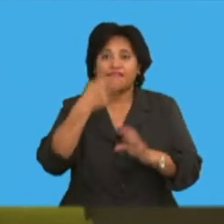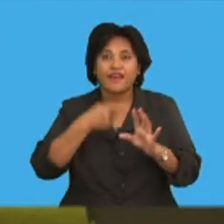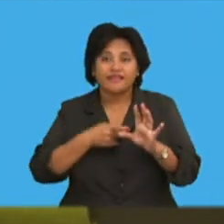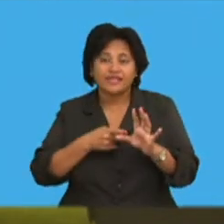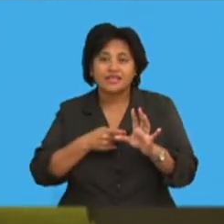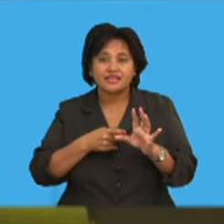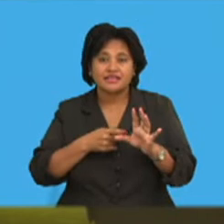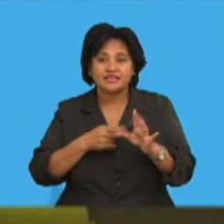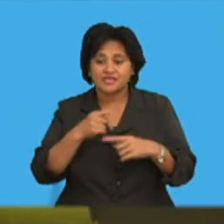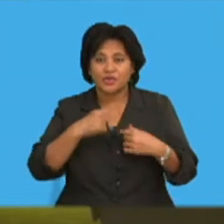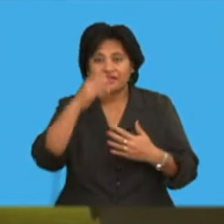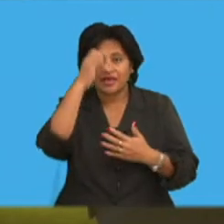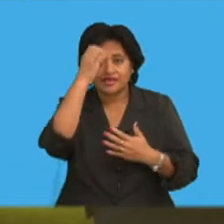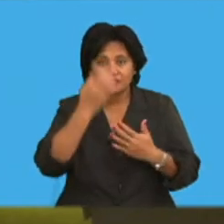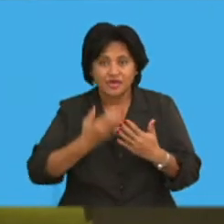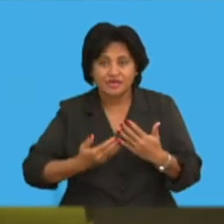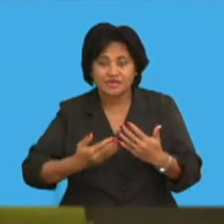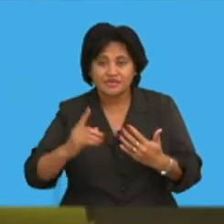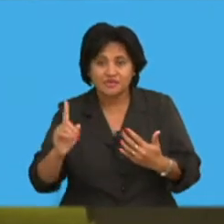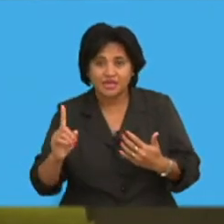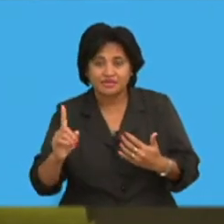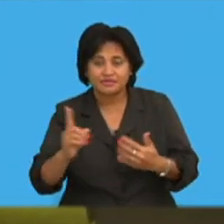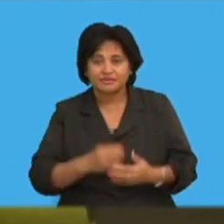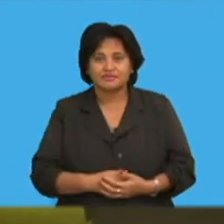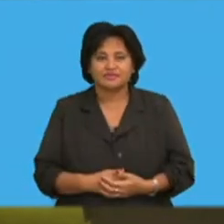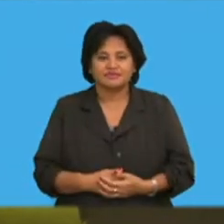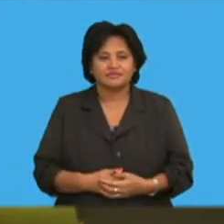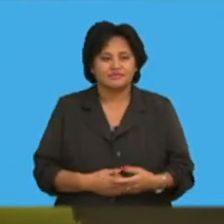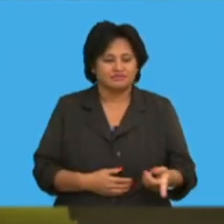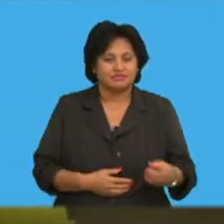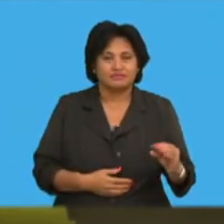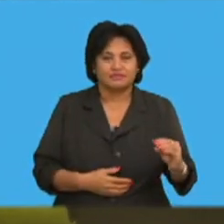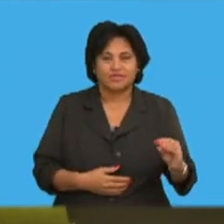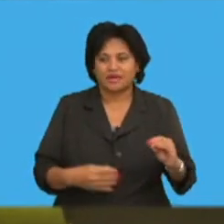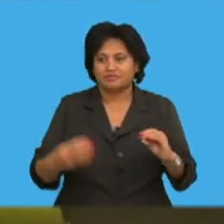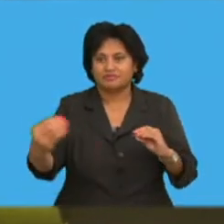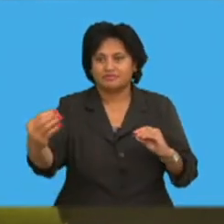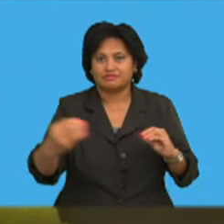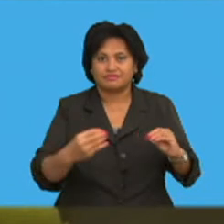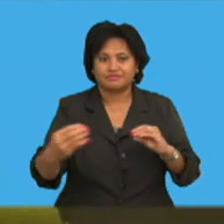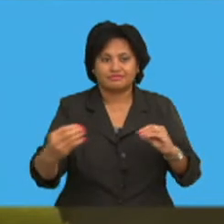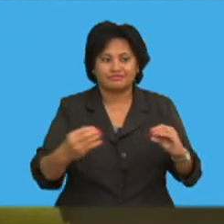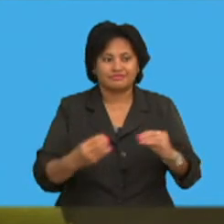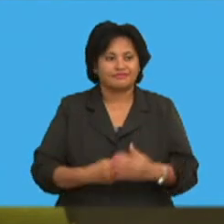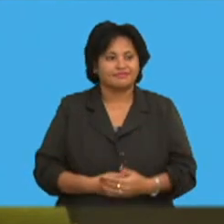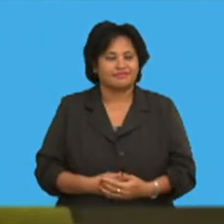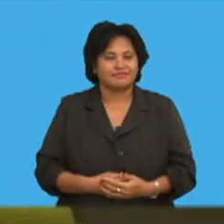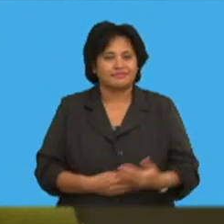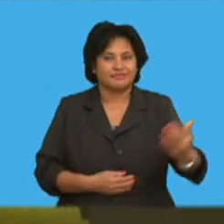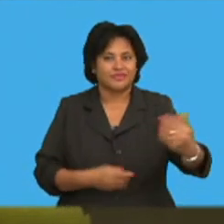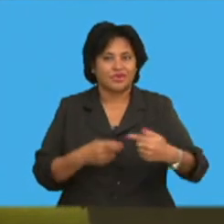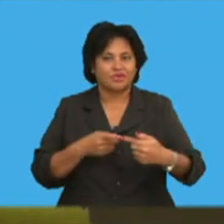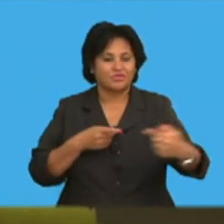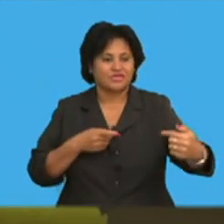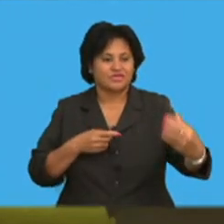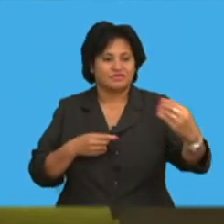experienced... On truth, not lies. On no division. We divide, we don't divide. I like